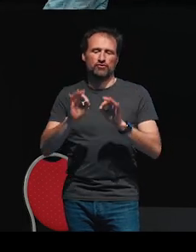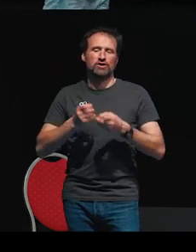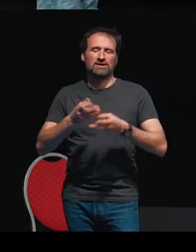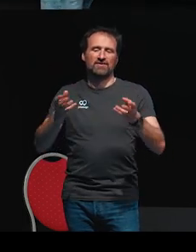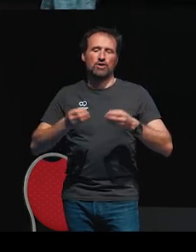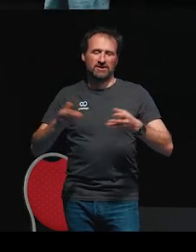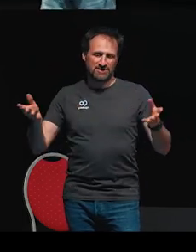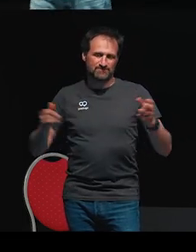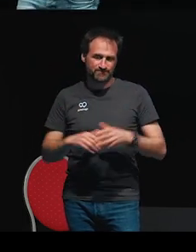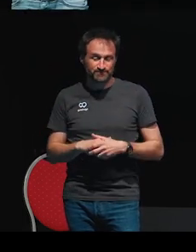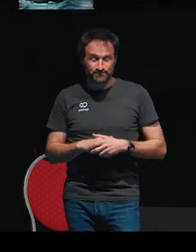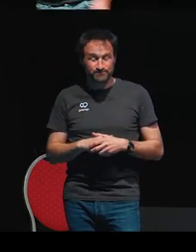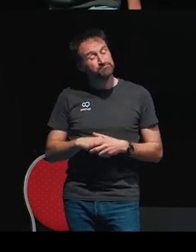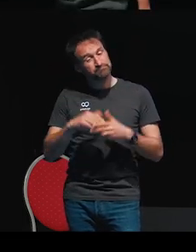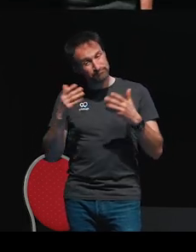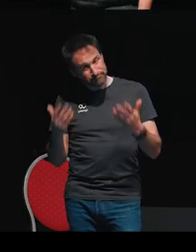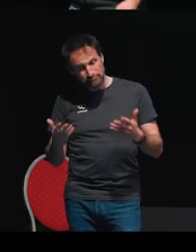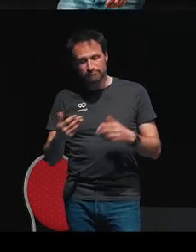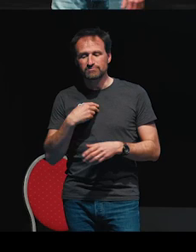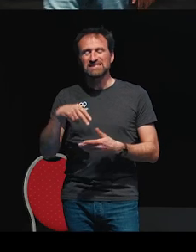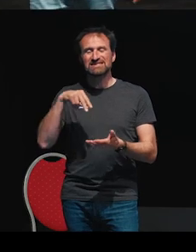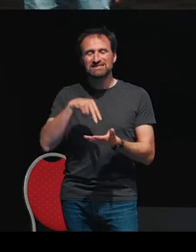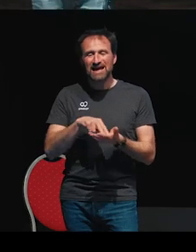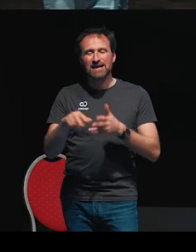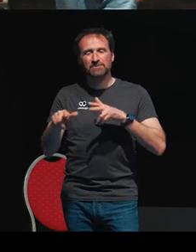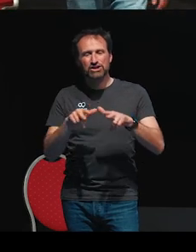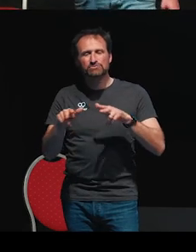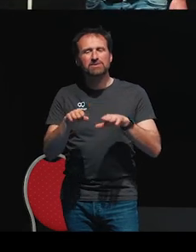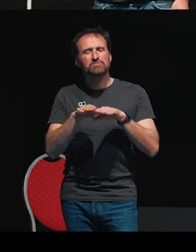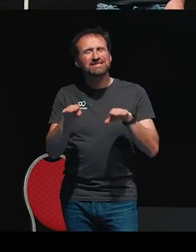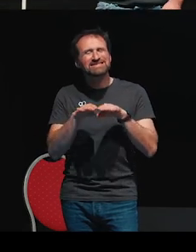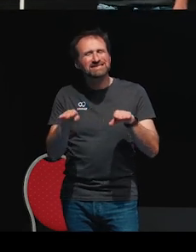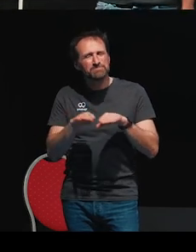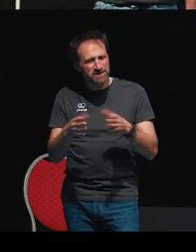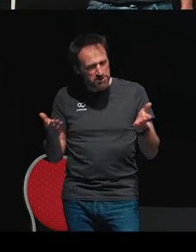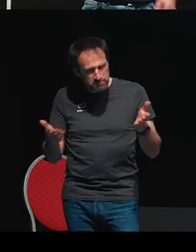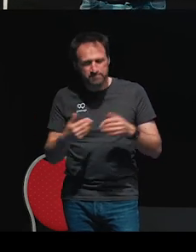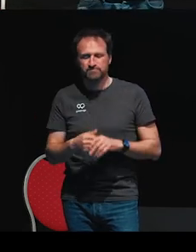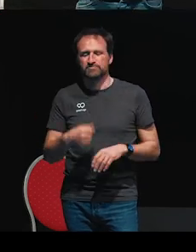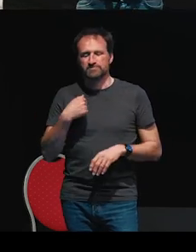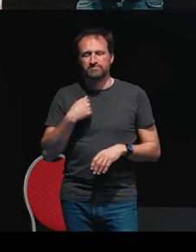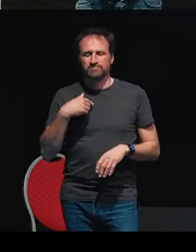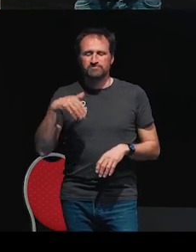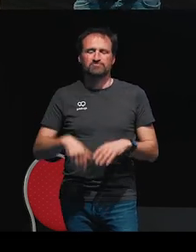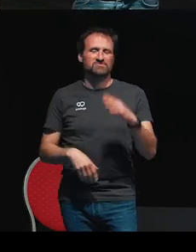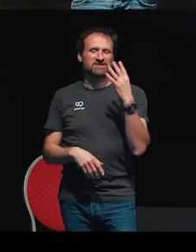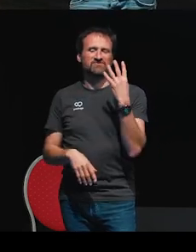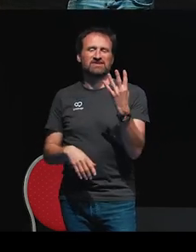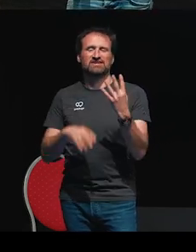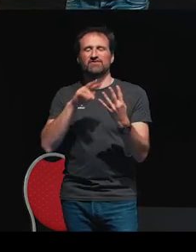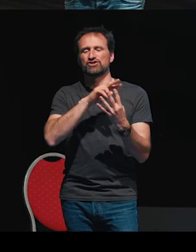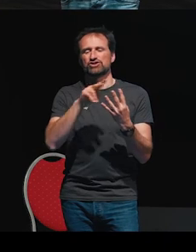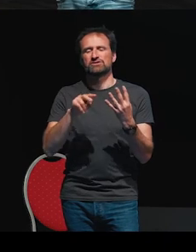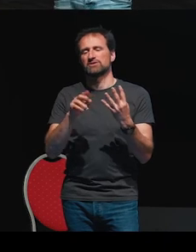Okay, let's start with state management principles. I came up with four different categories: